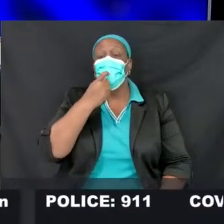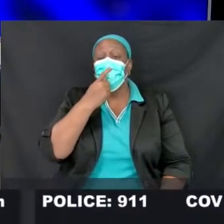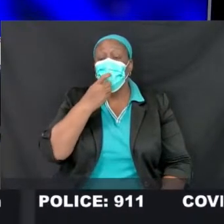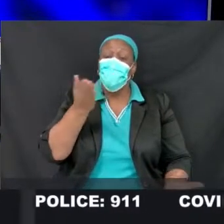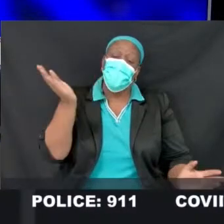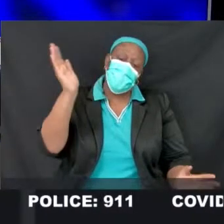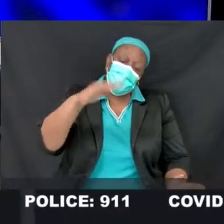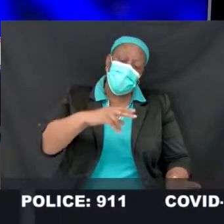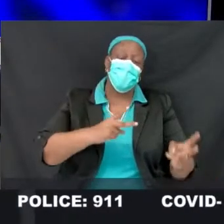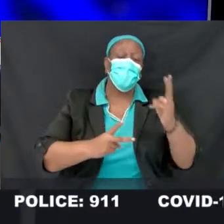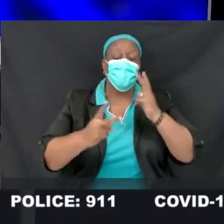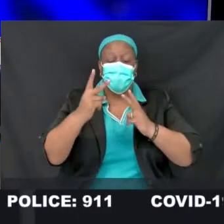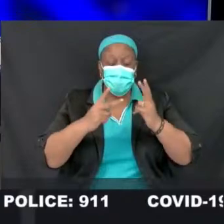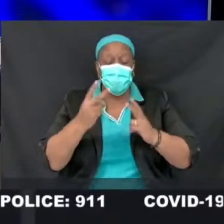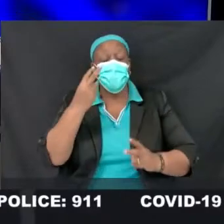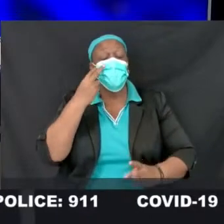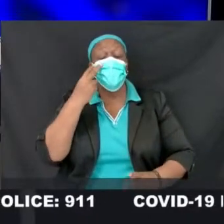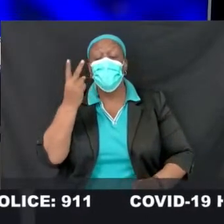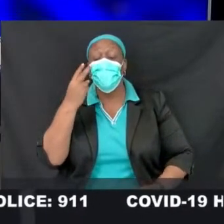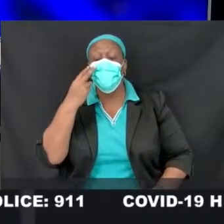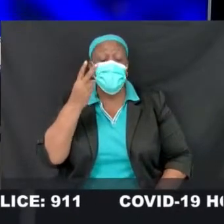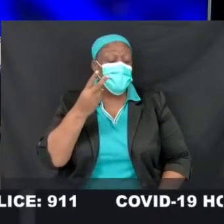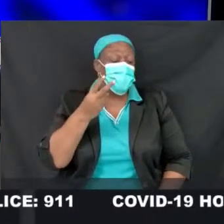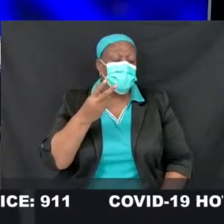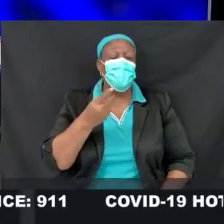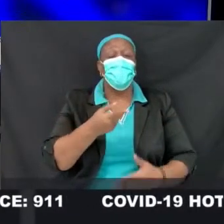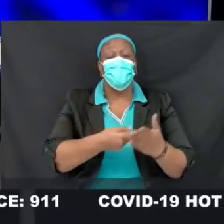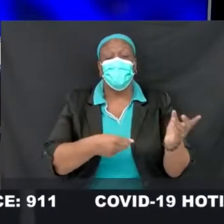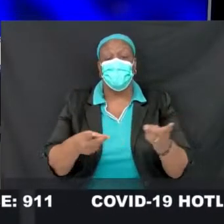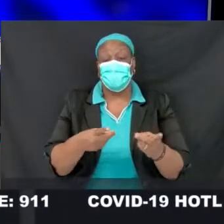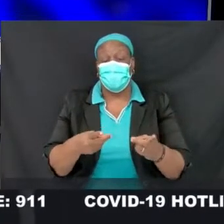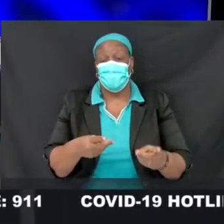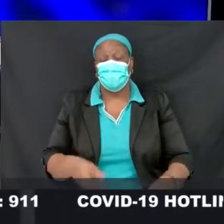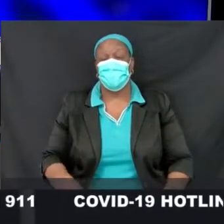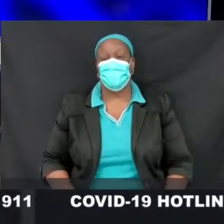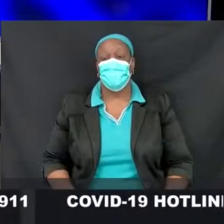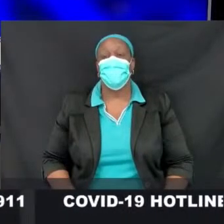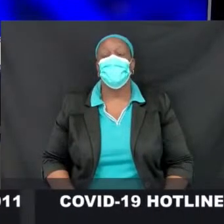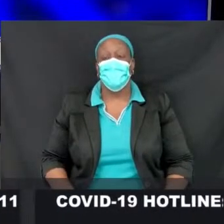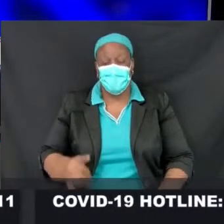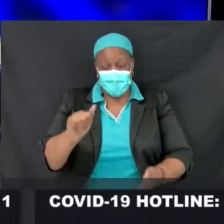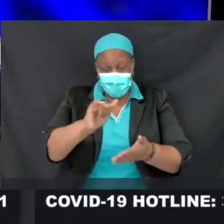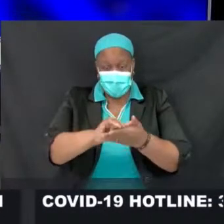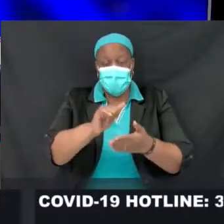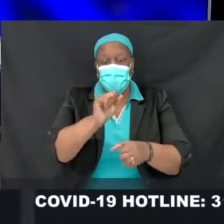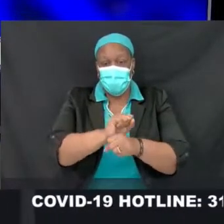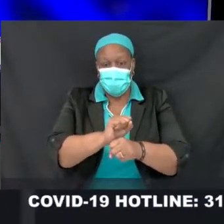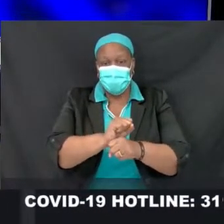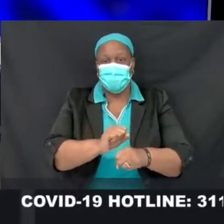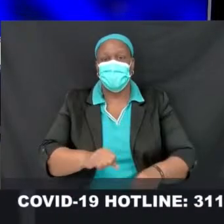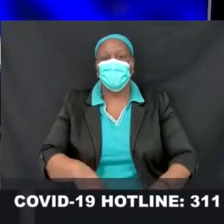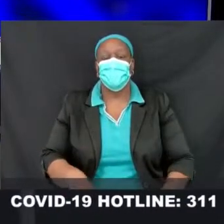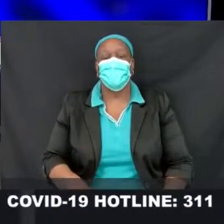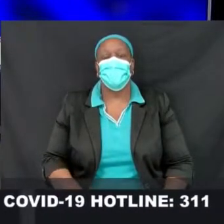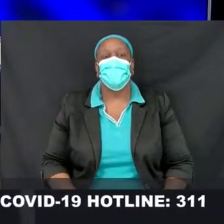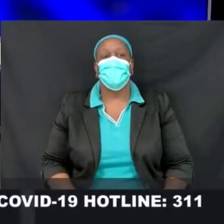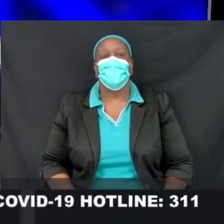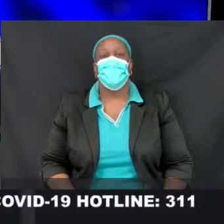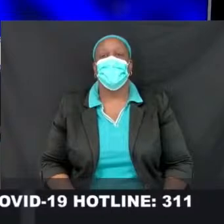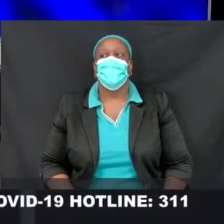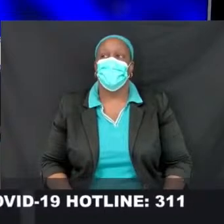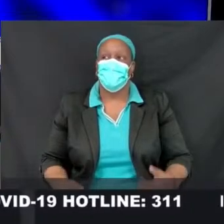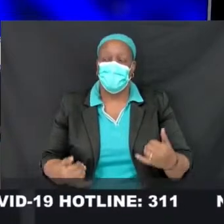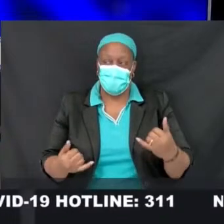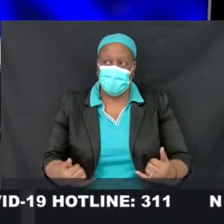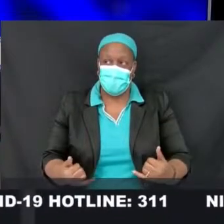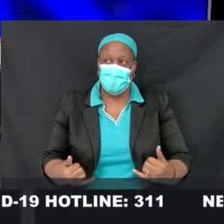establishment, or event in the execution of their duties. I will close with my